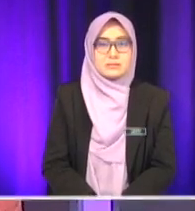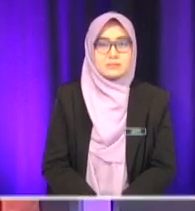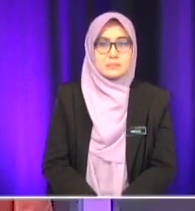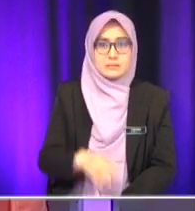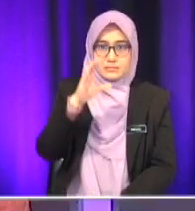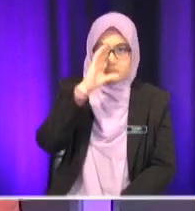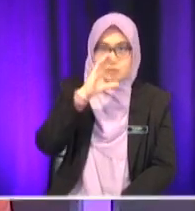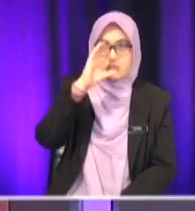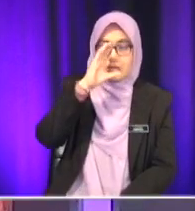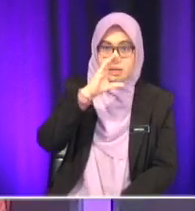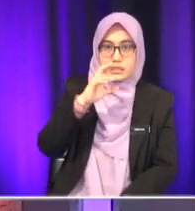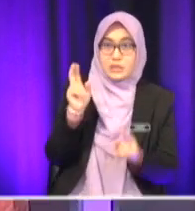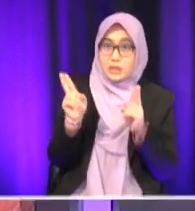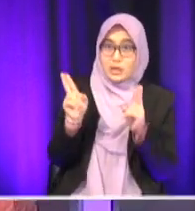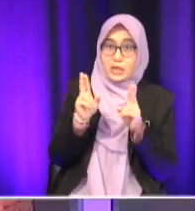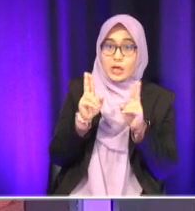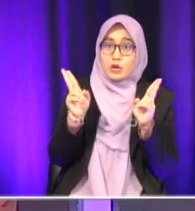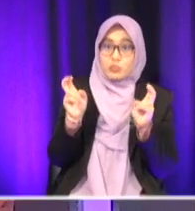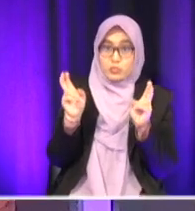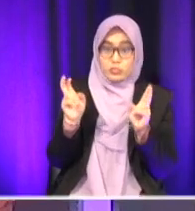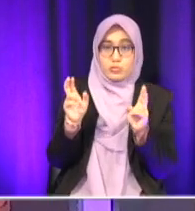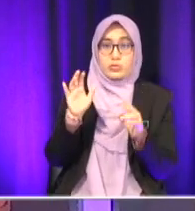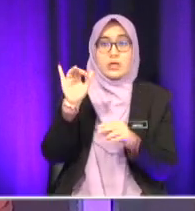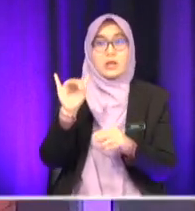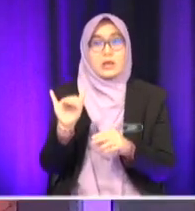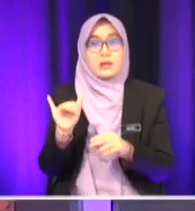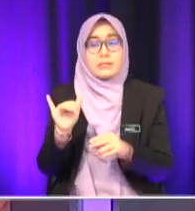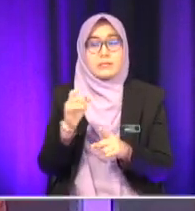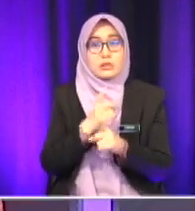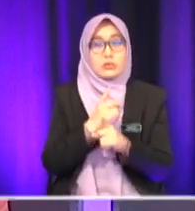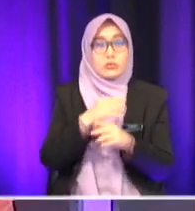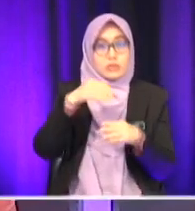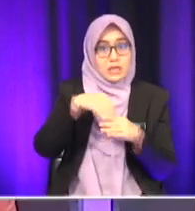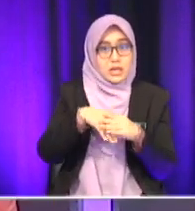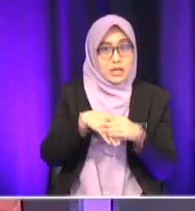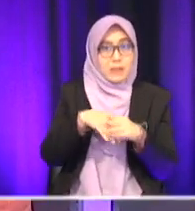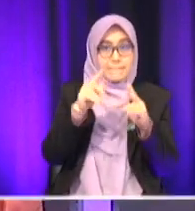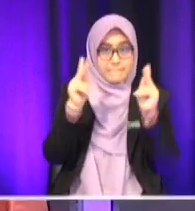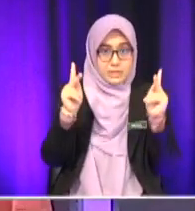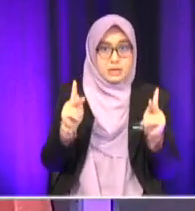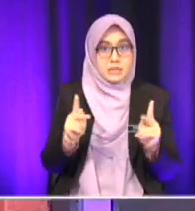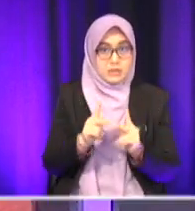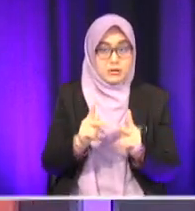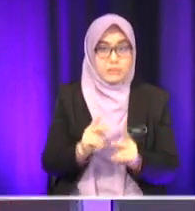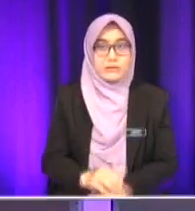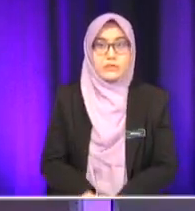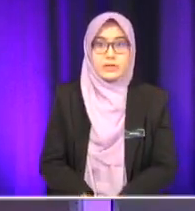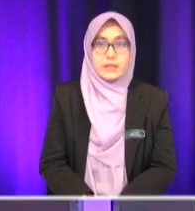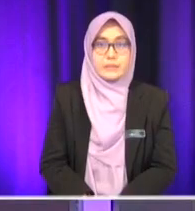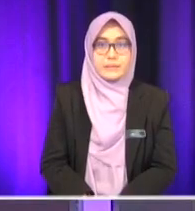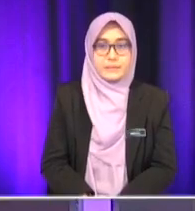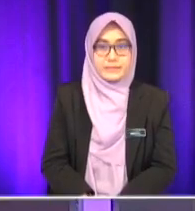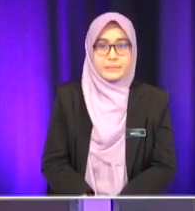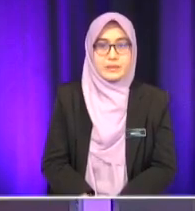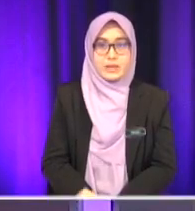the keywords or clue. Okay, next. So this is for 37 to 40, where,